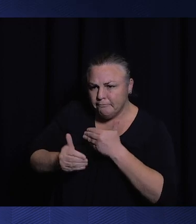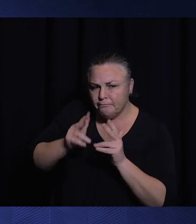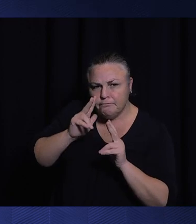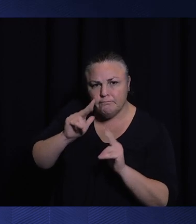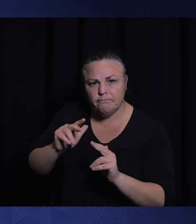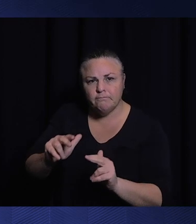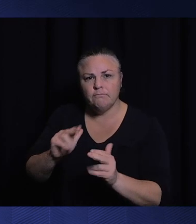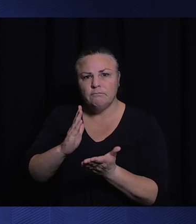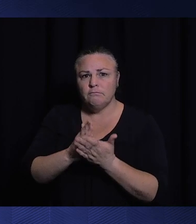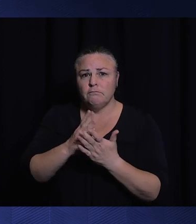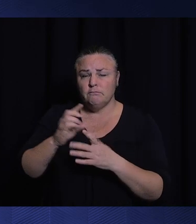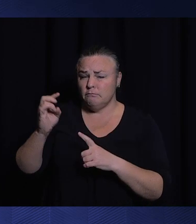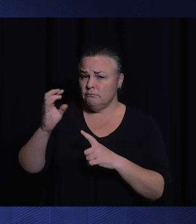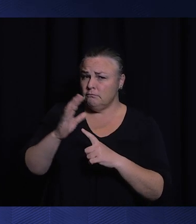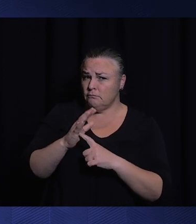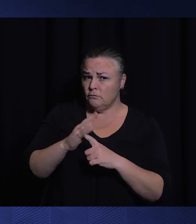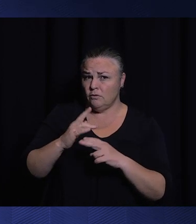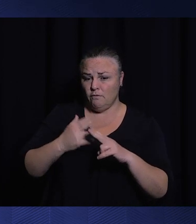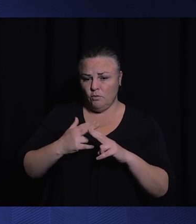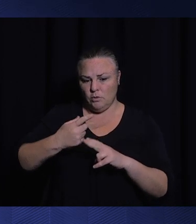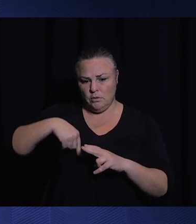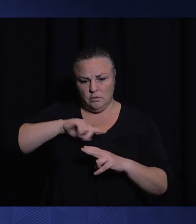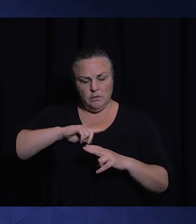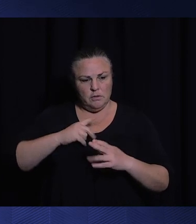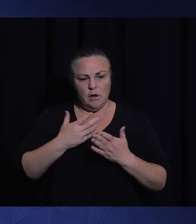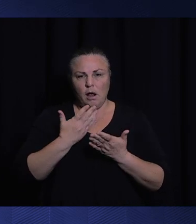think about managing